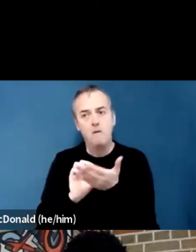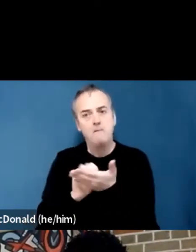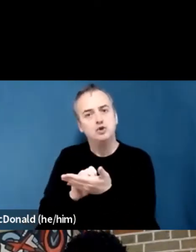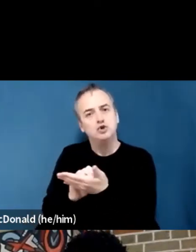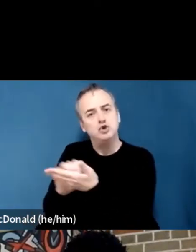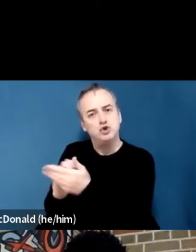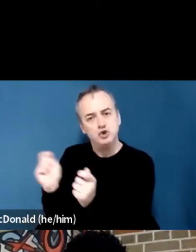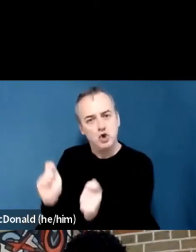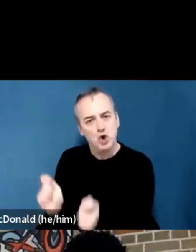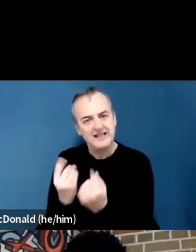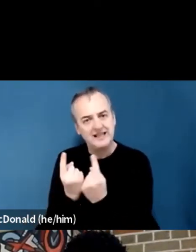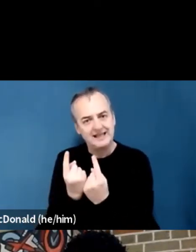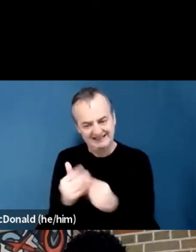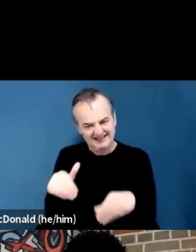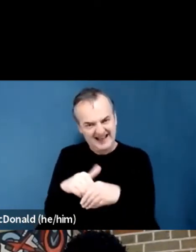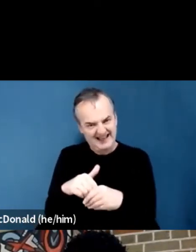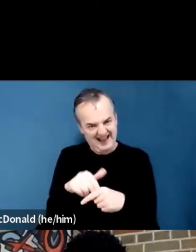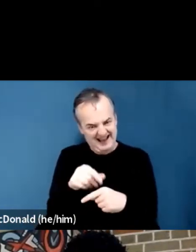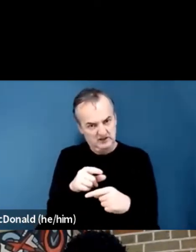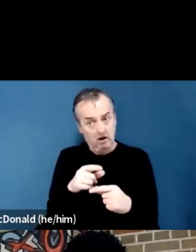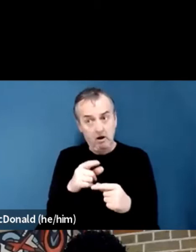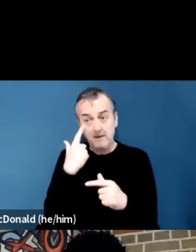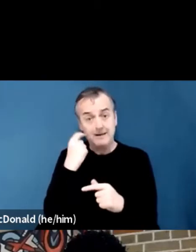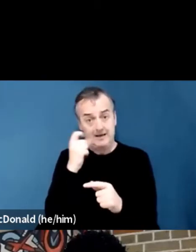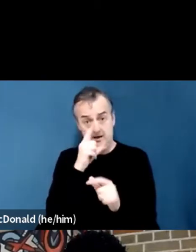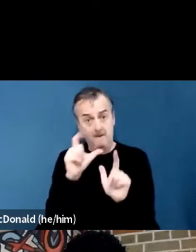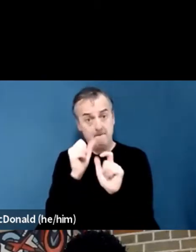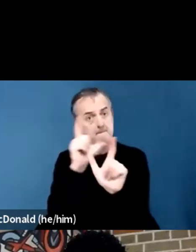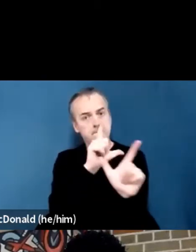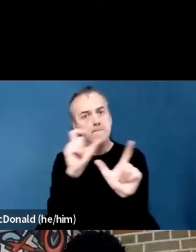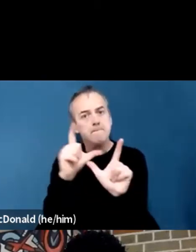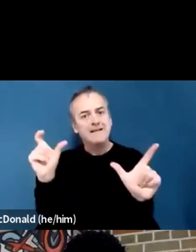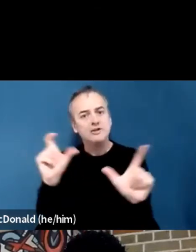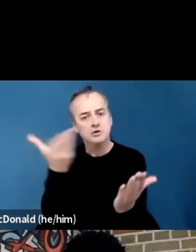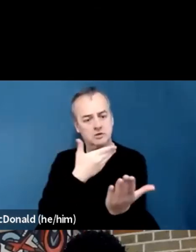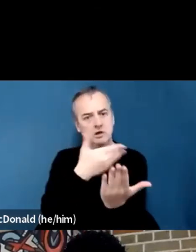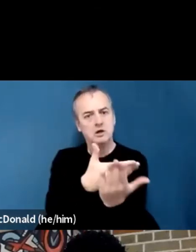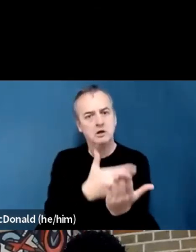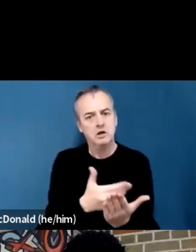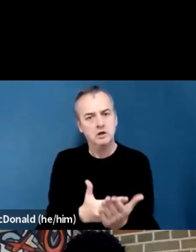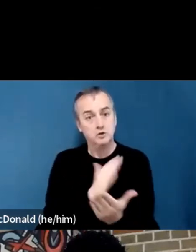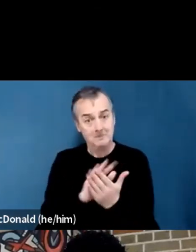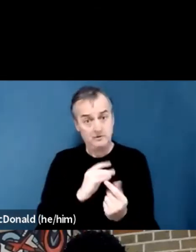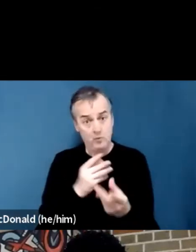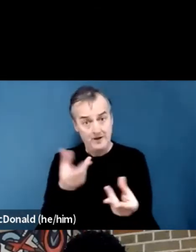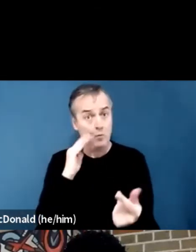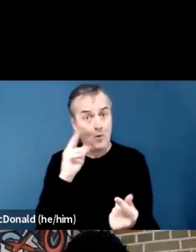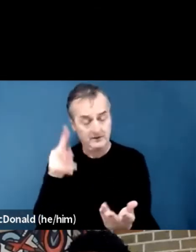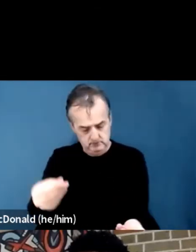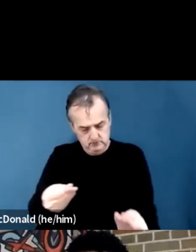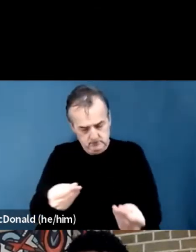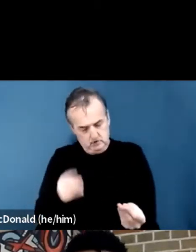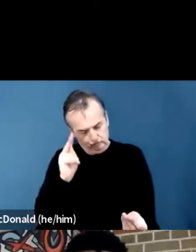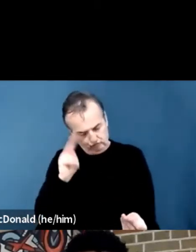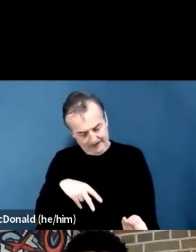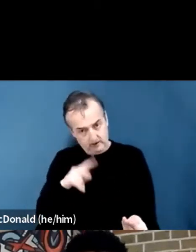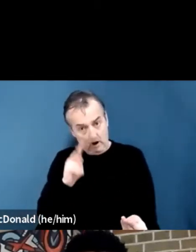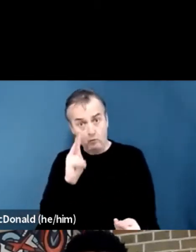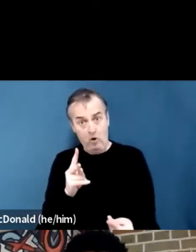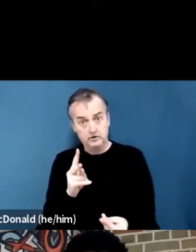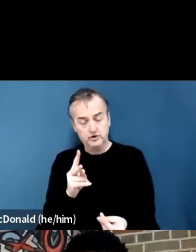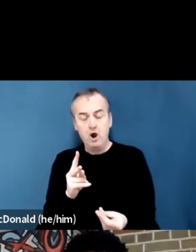other poets or things, or even images, that actually it's about, it gets me excited about how that story would then